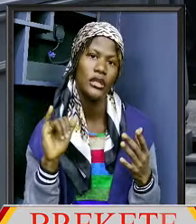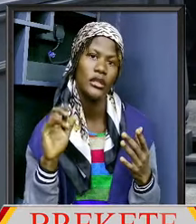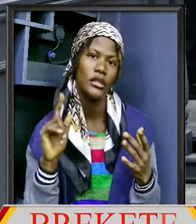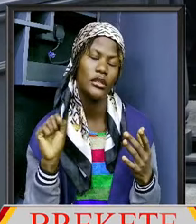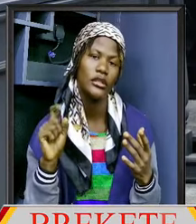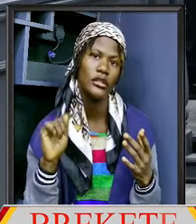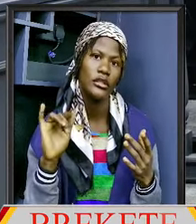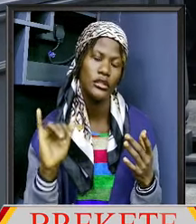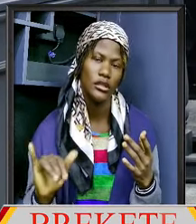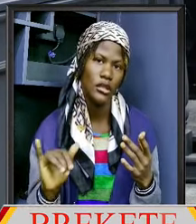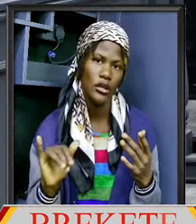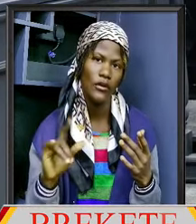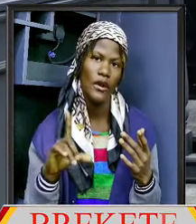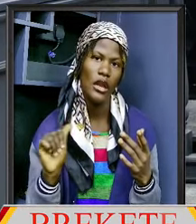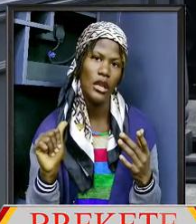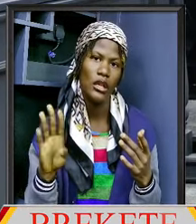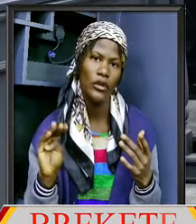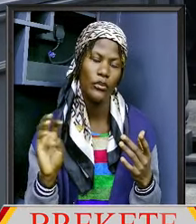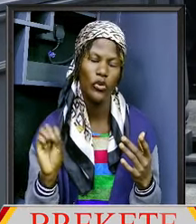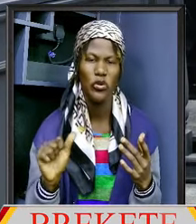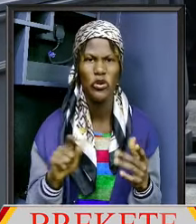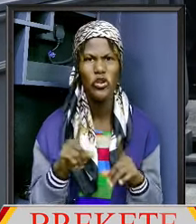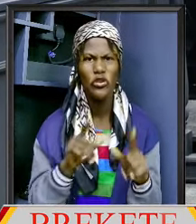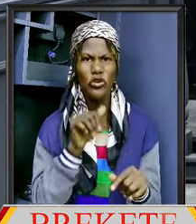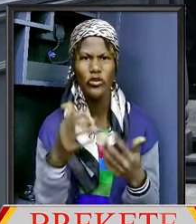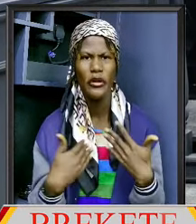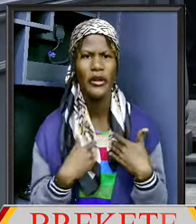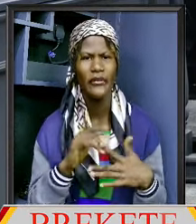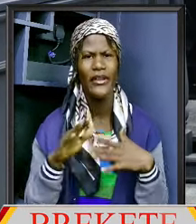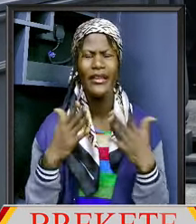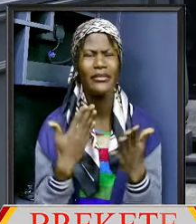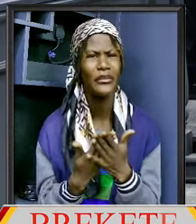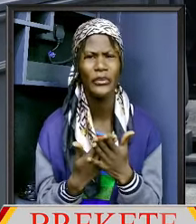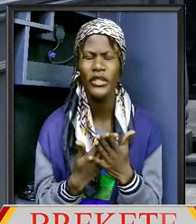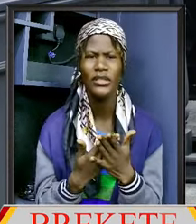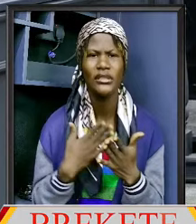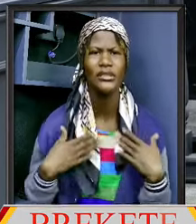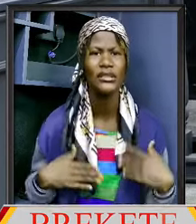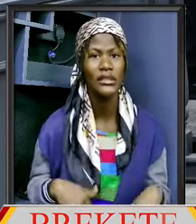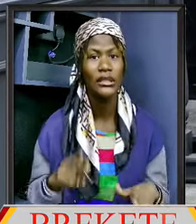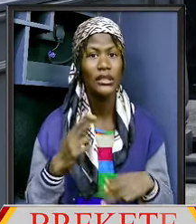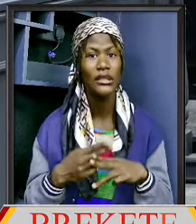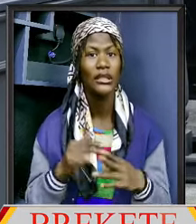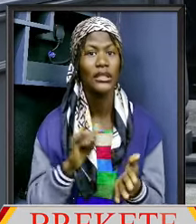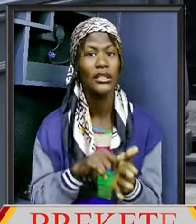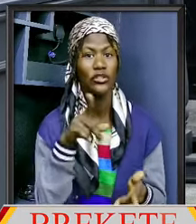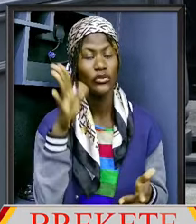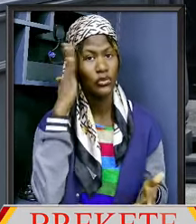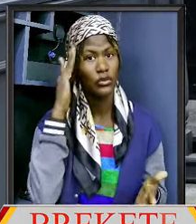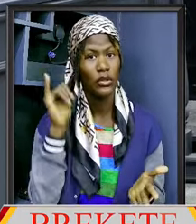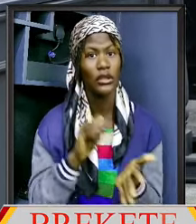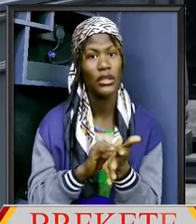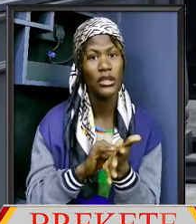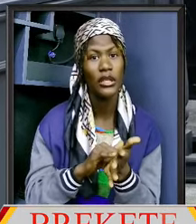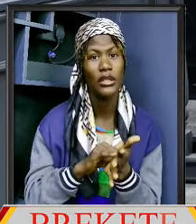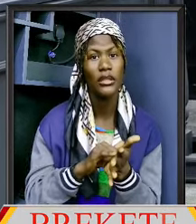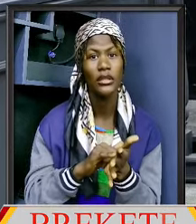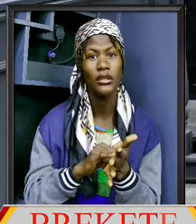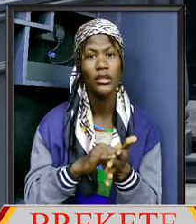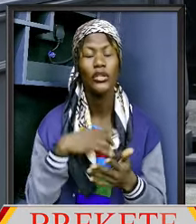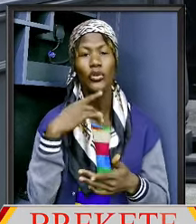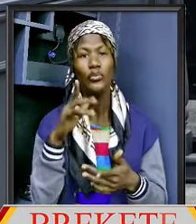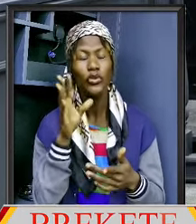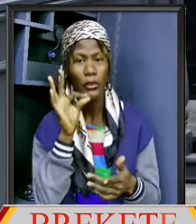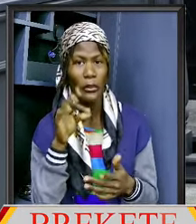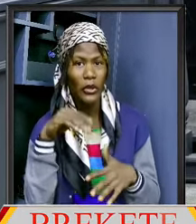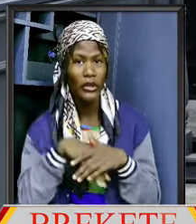get anybody name where you know? We put mouth for this thing. You get anybody where you know her name or